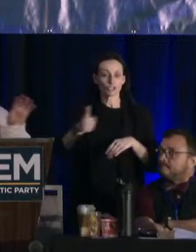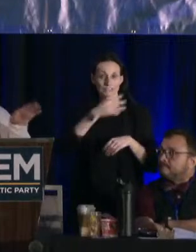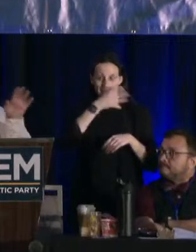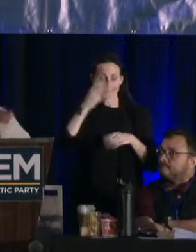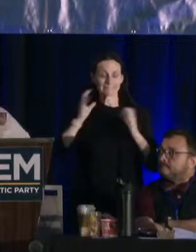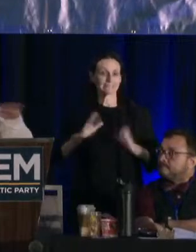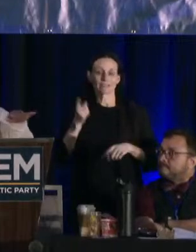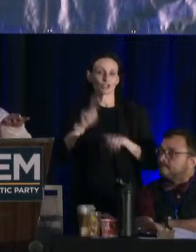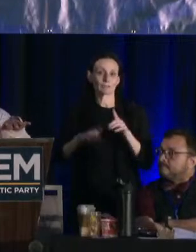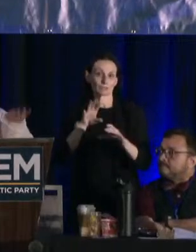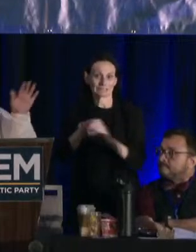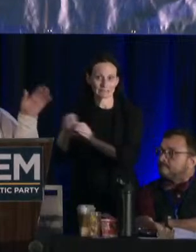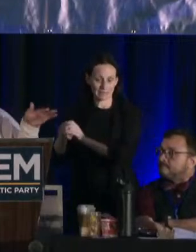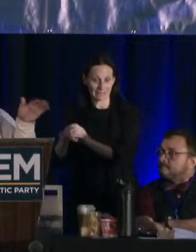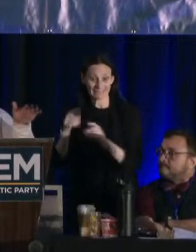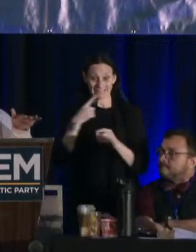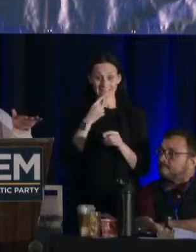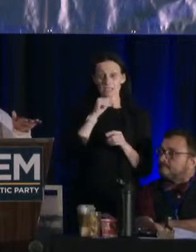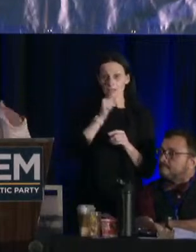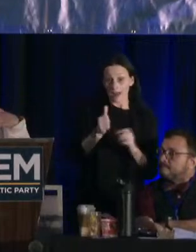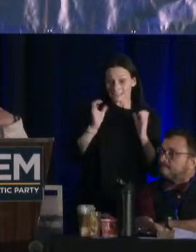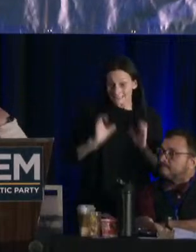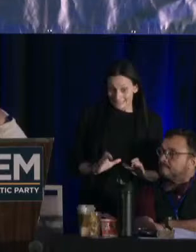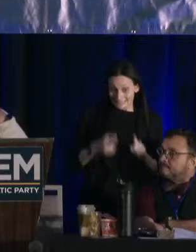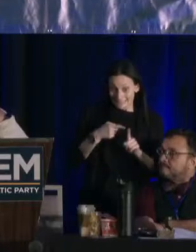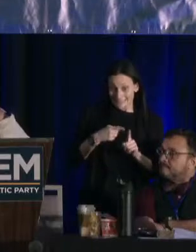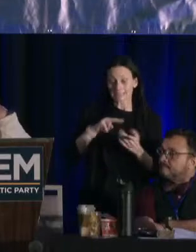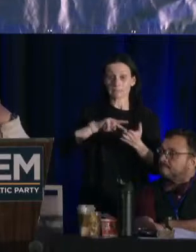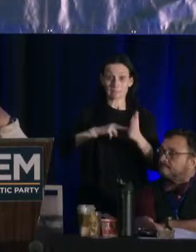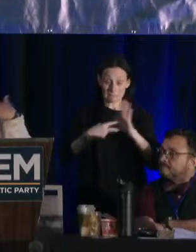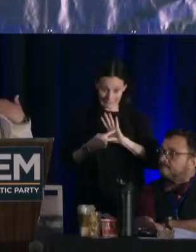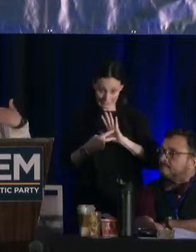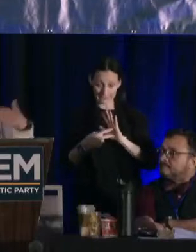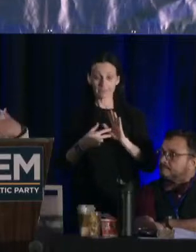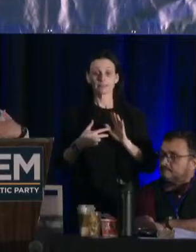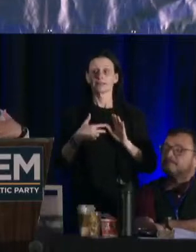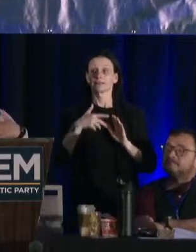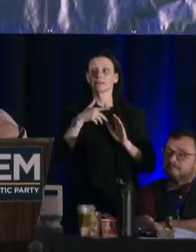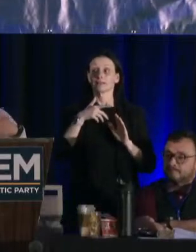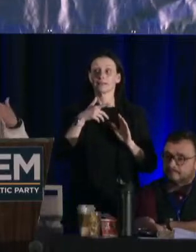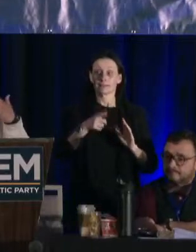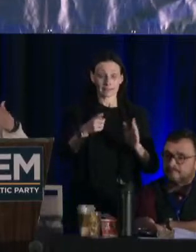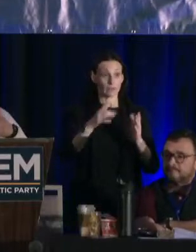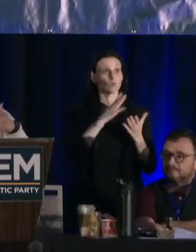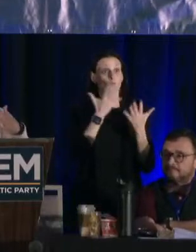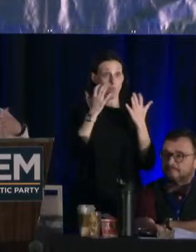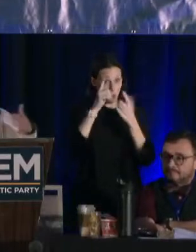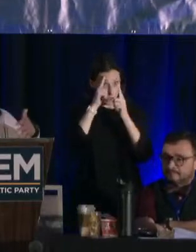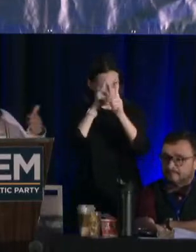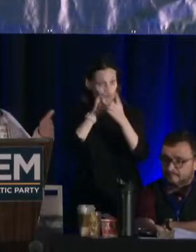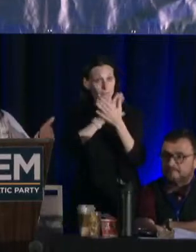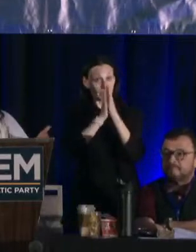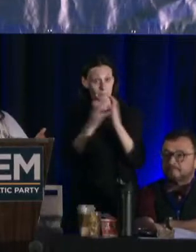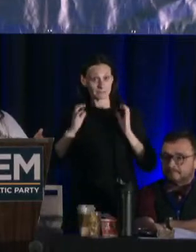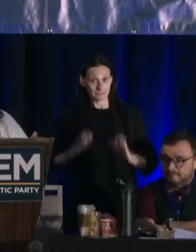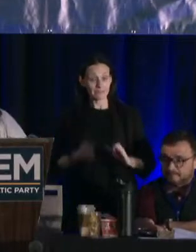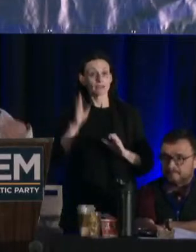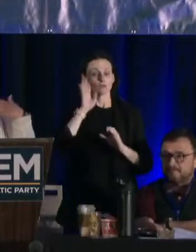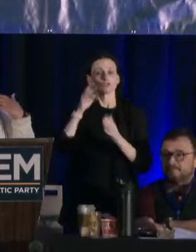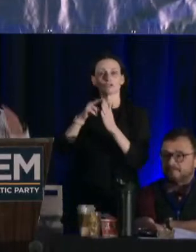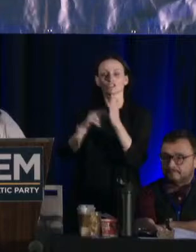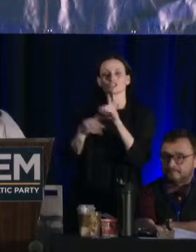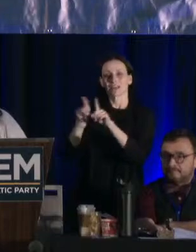participate. And when I say non-citizens, it's non-citizens who, if they had the ability to be citizens, would in fact register as a